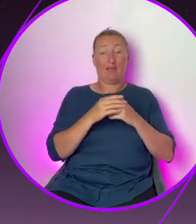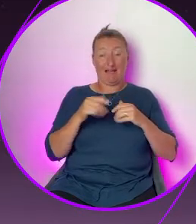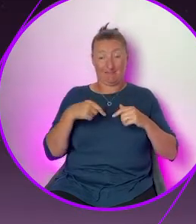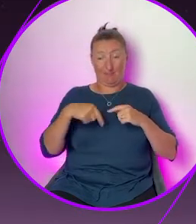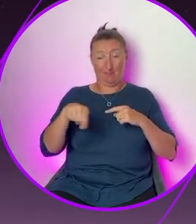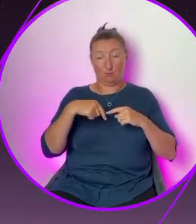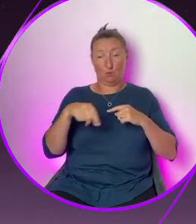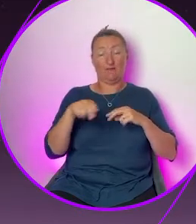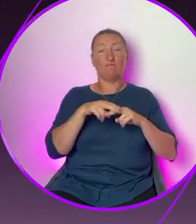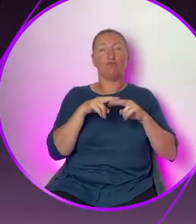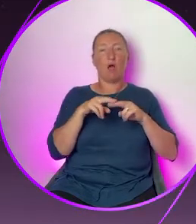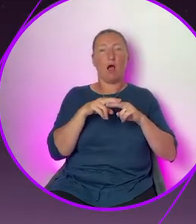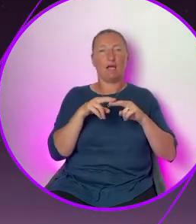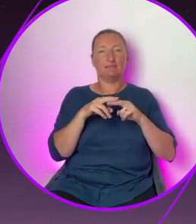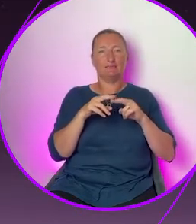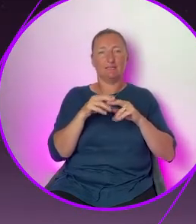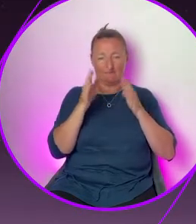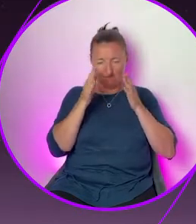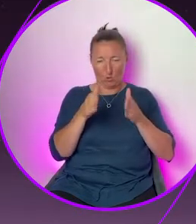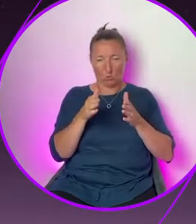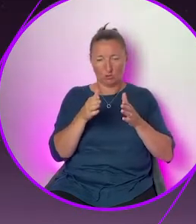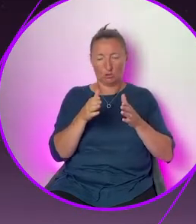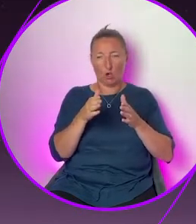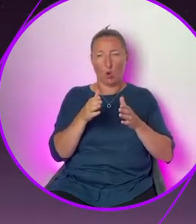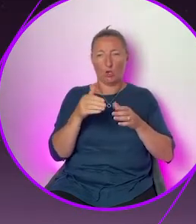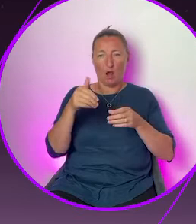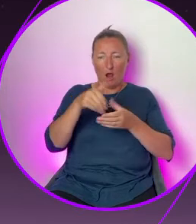Friday, focusing on counter-archive,